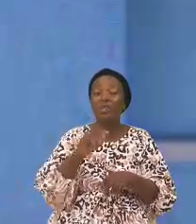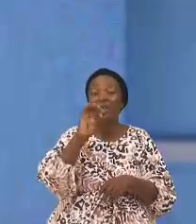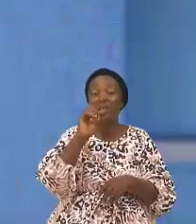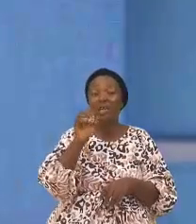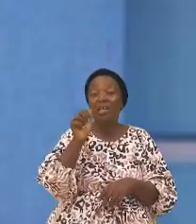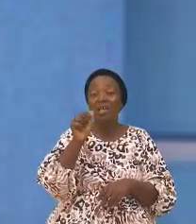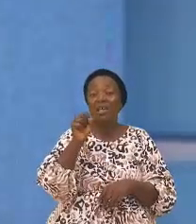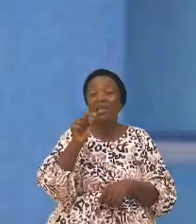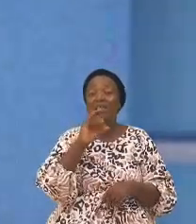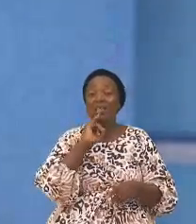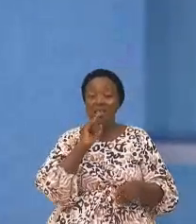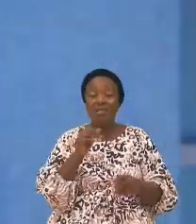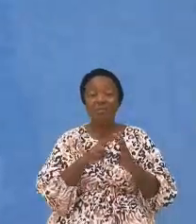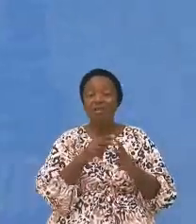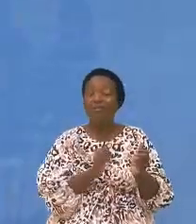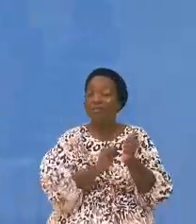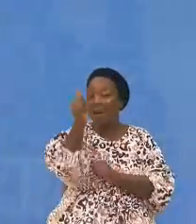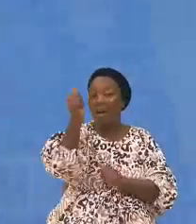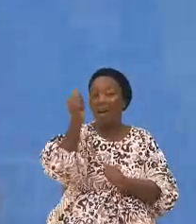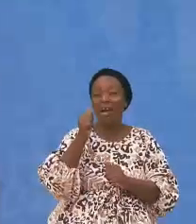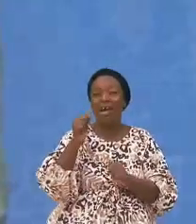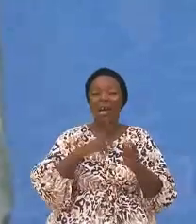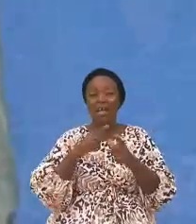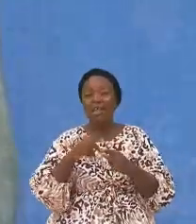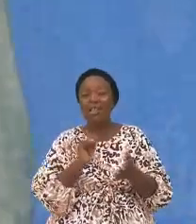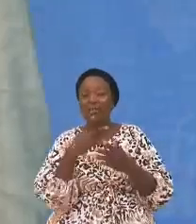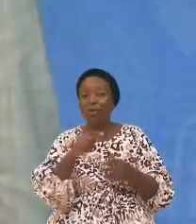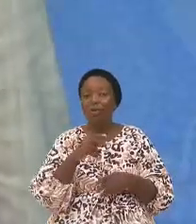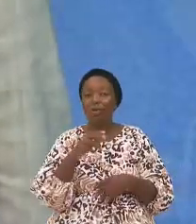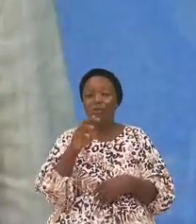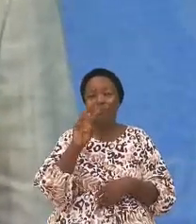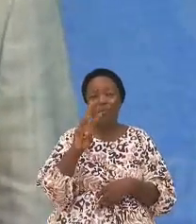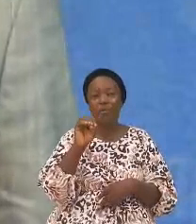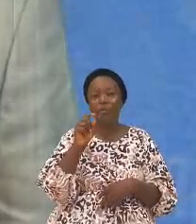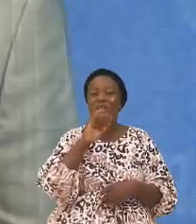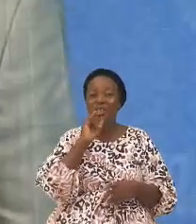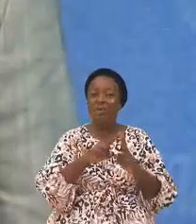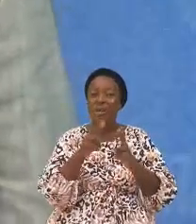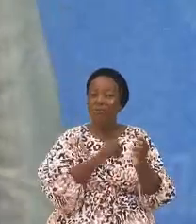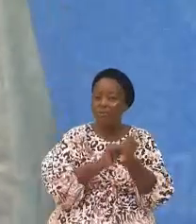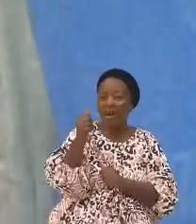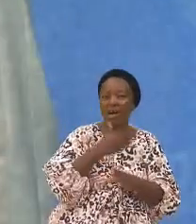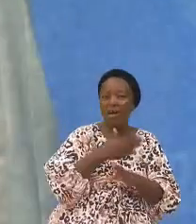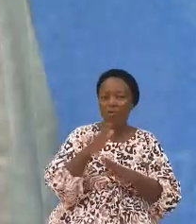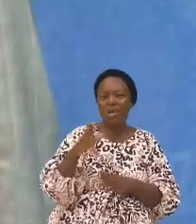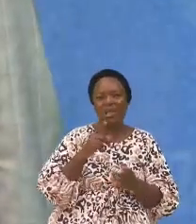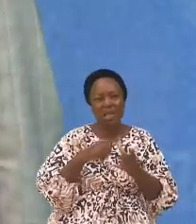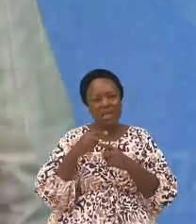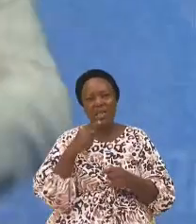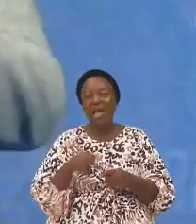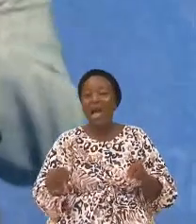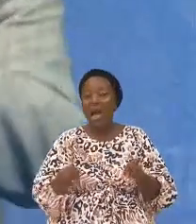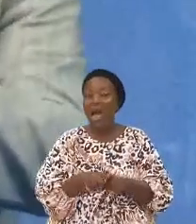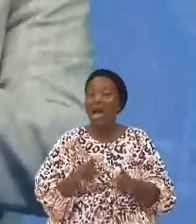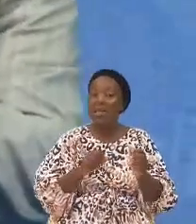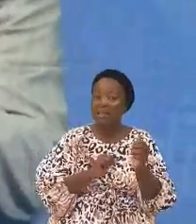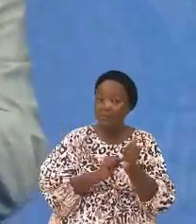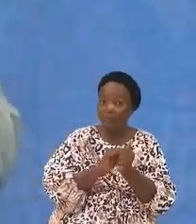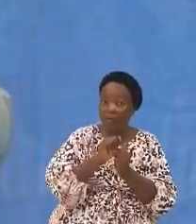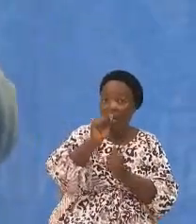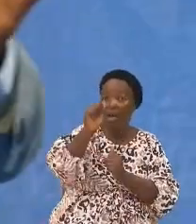east is very far away. And the horizon far, far in the west is very far away.